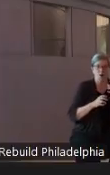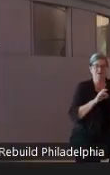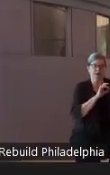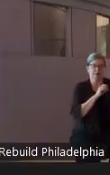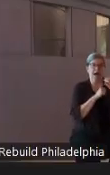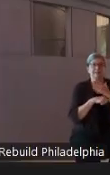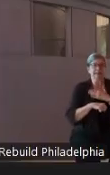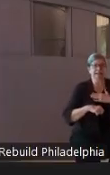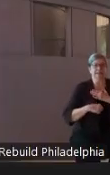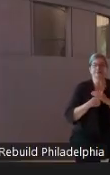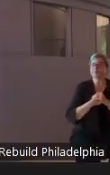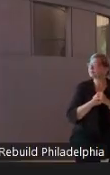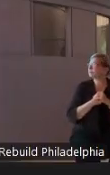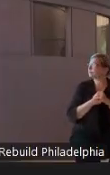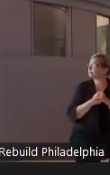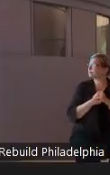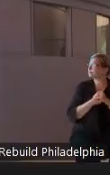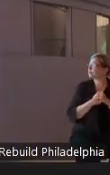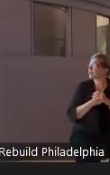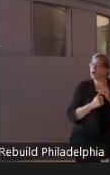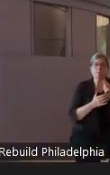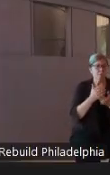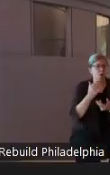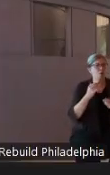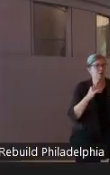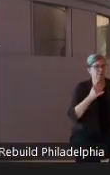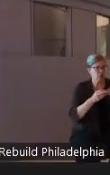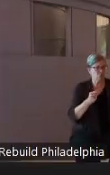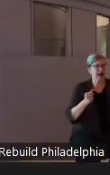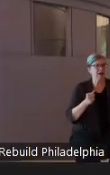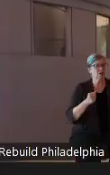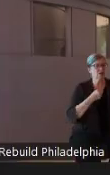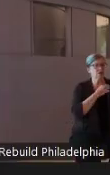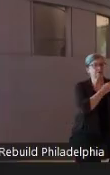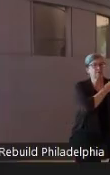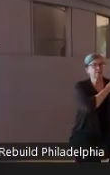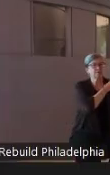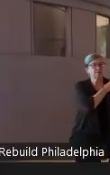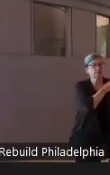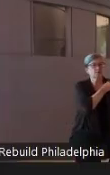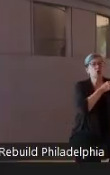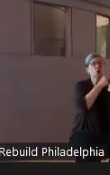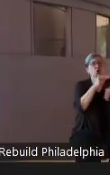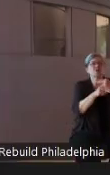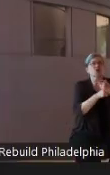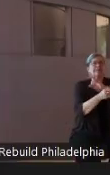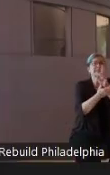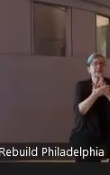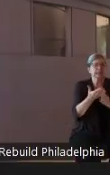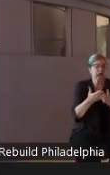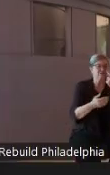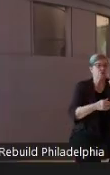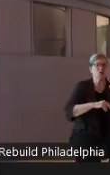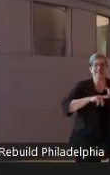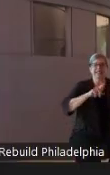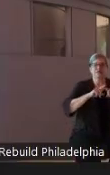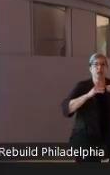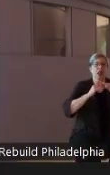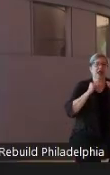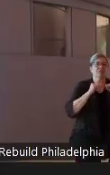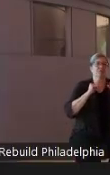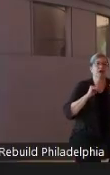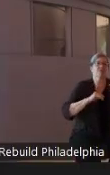you. So both playgrounds are universally designed to address all levels of